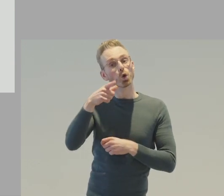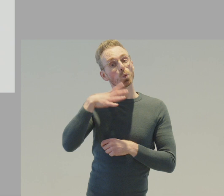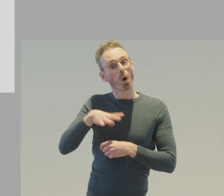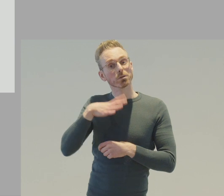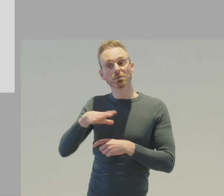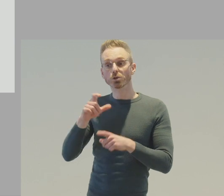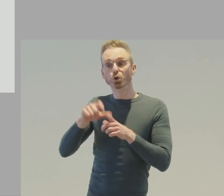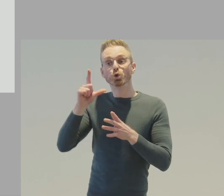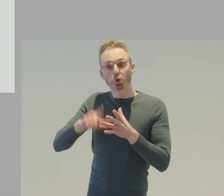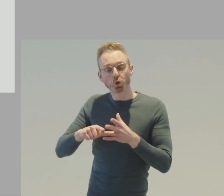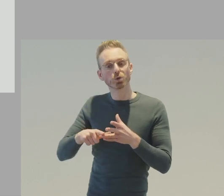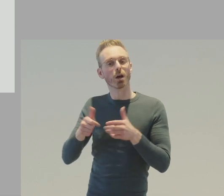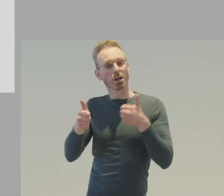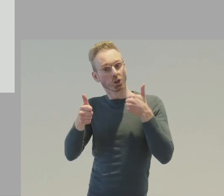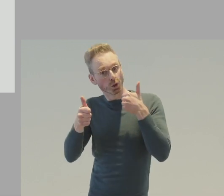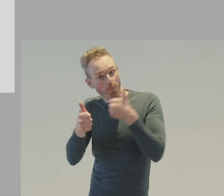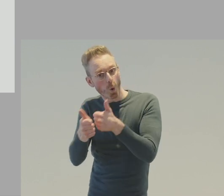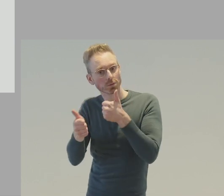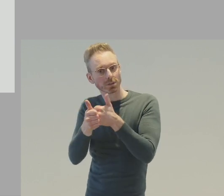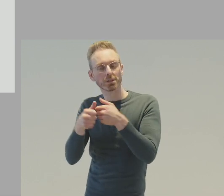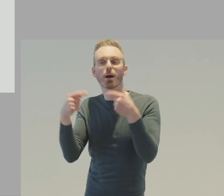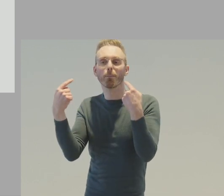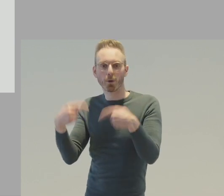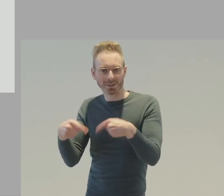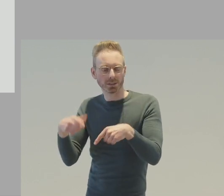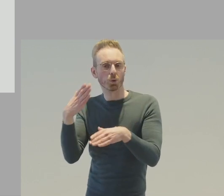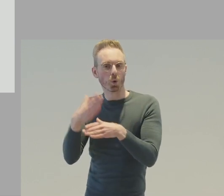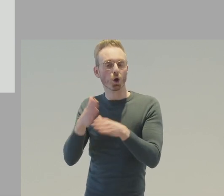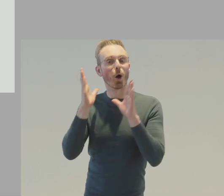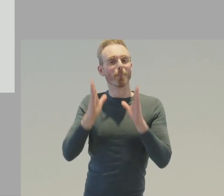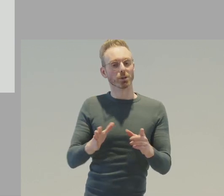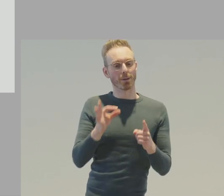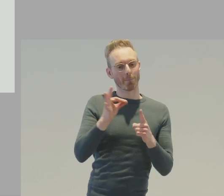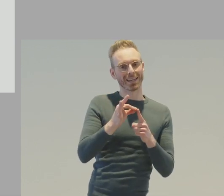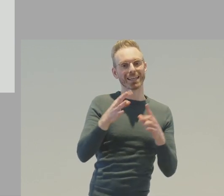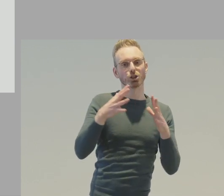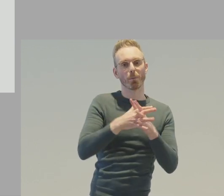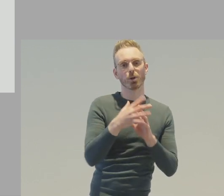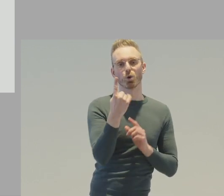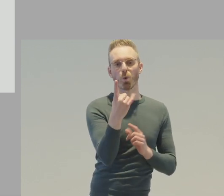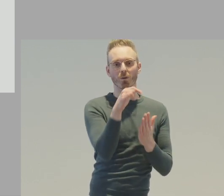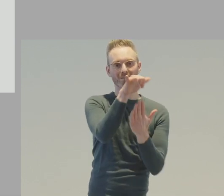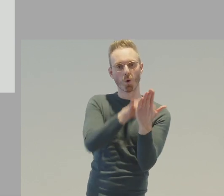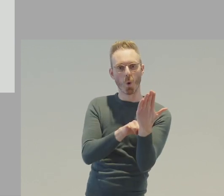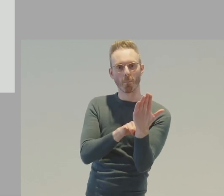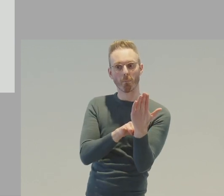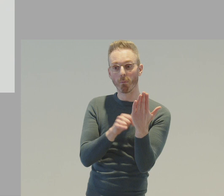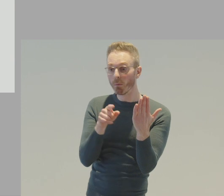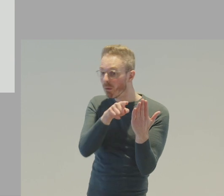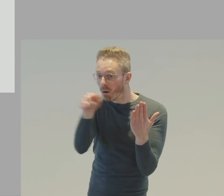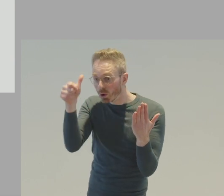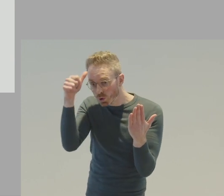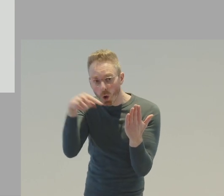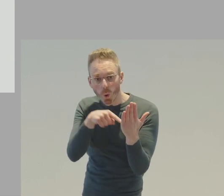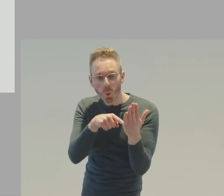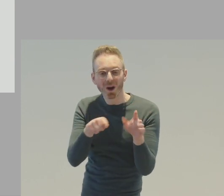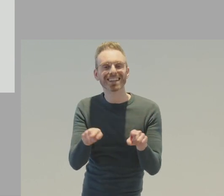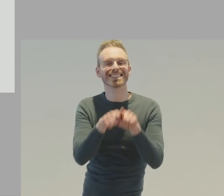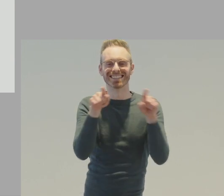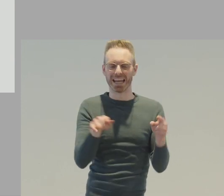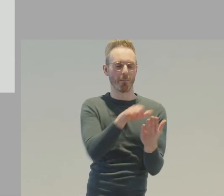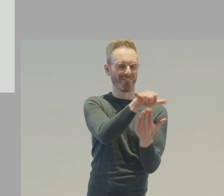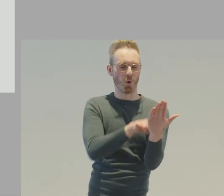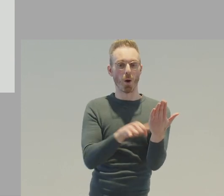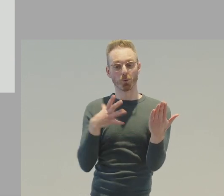permitted work form, a PW1 form. If anybody's familiar with the PW1 form, it's the same form. You just have to fill out the supported permitted work bit